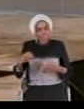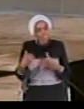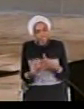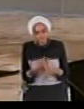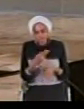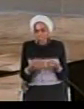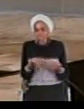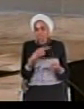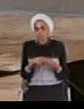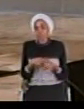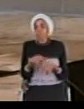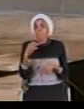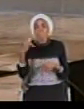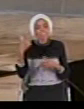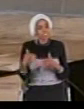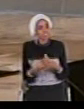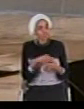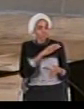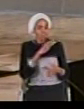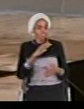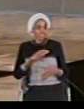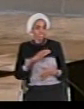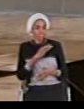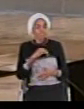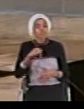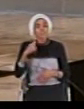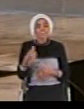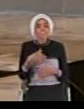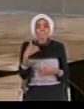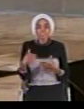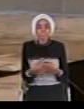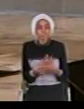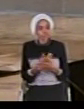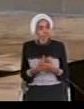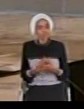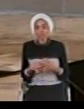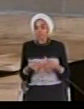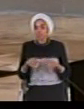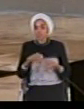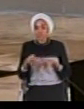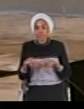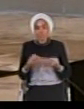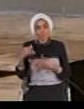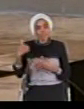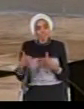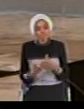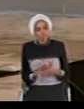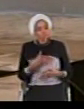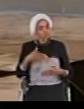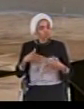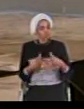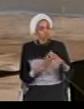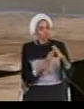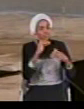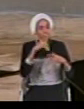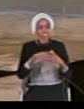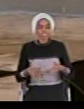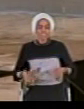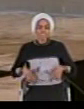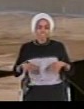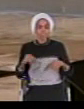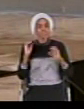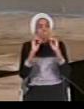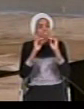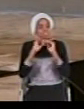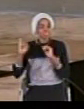nature, a new character, a new disposition, a new direction in life, teaching us